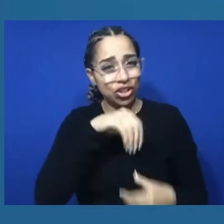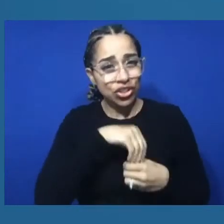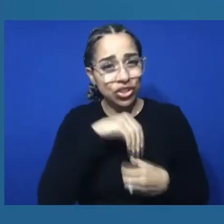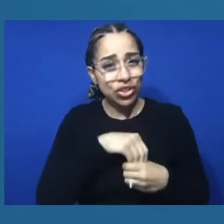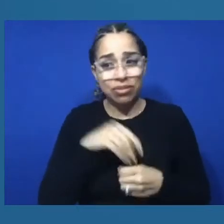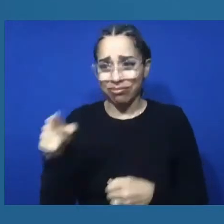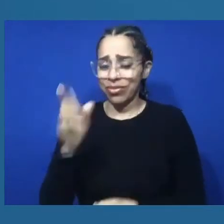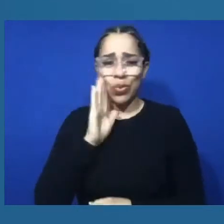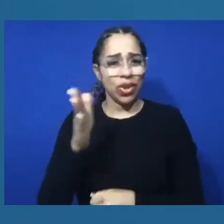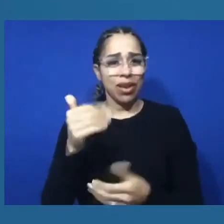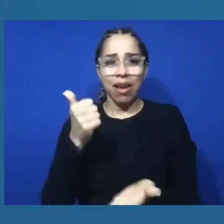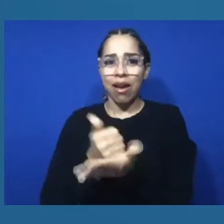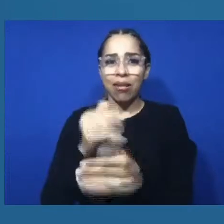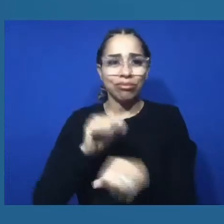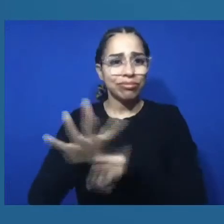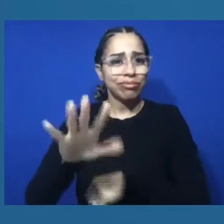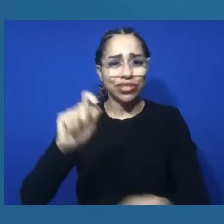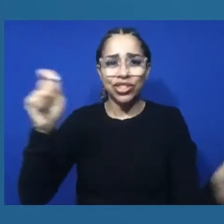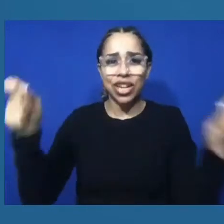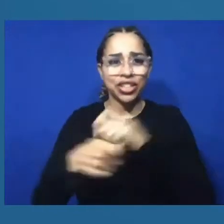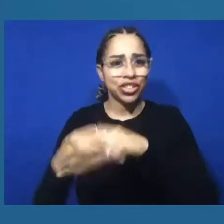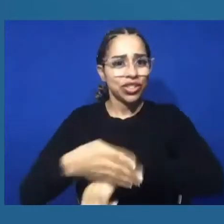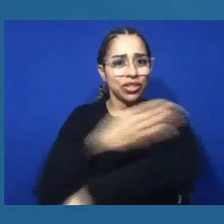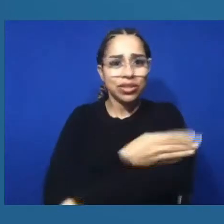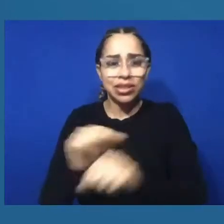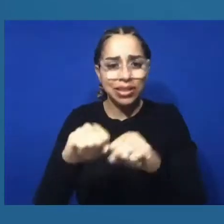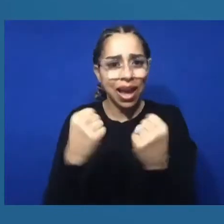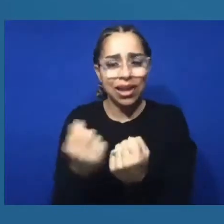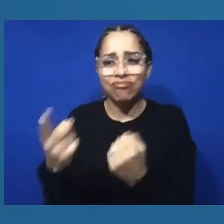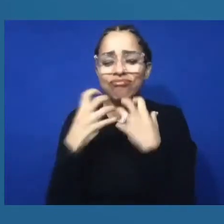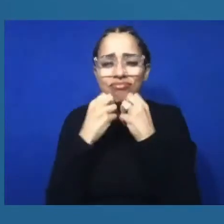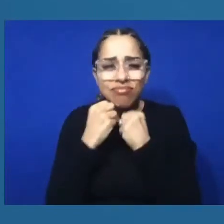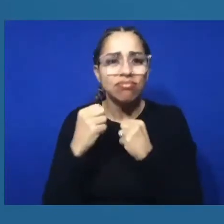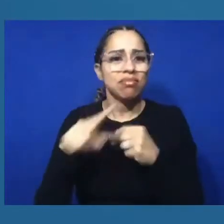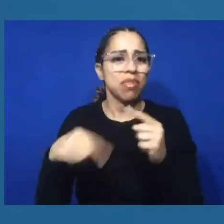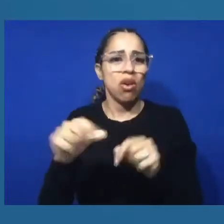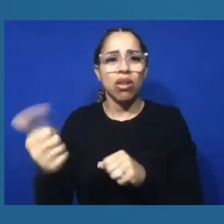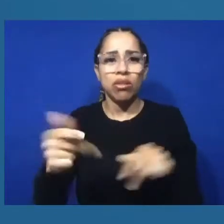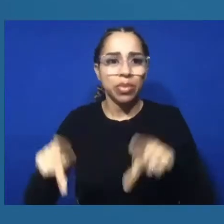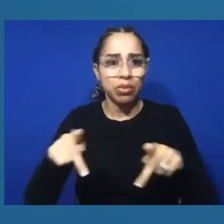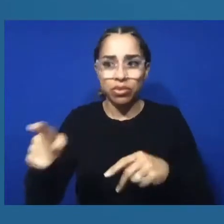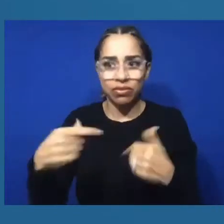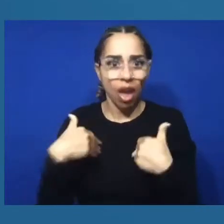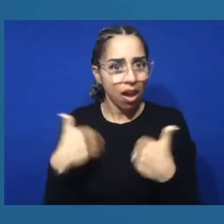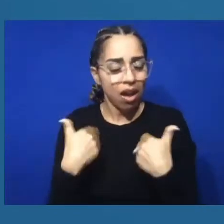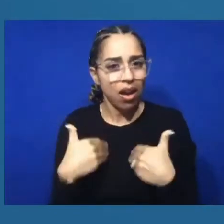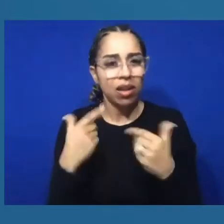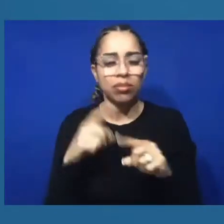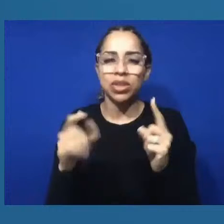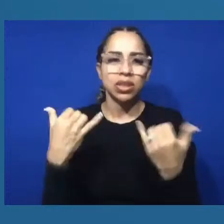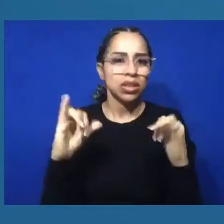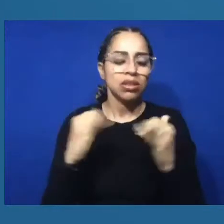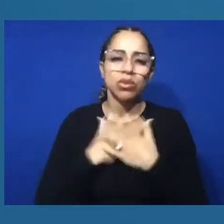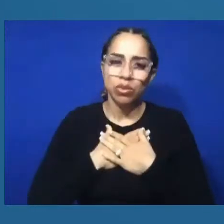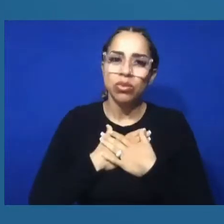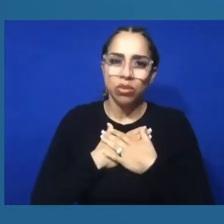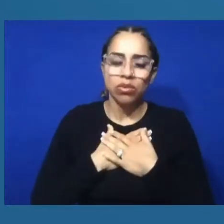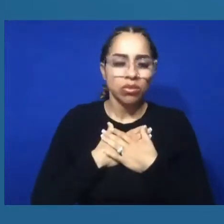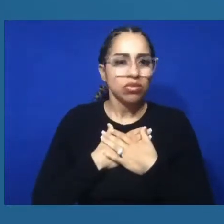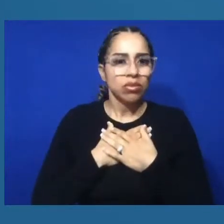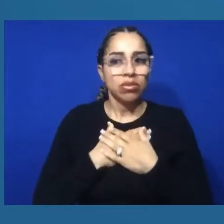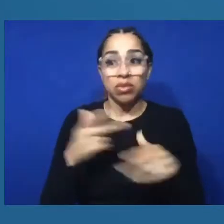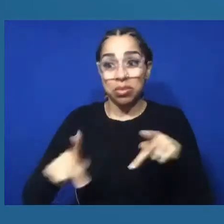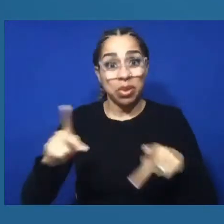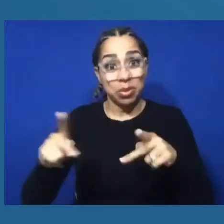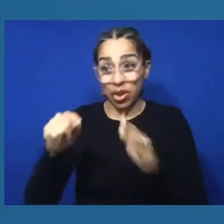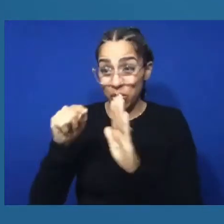his interests and how he cared so much about others, even at his young age. So our hearts continue to go out to those who were killed on that day, to those who were